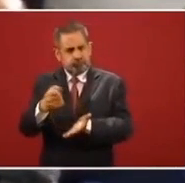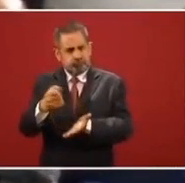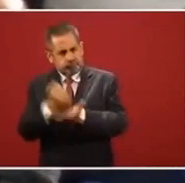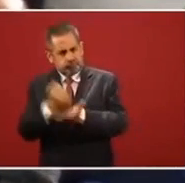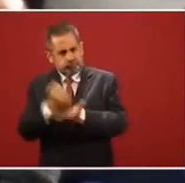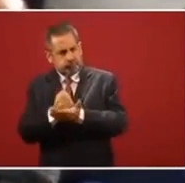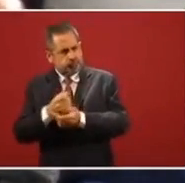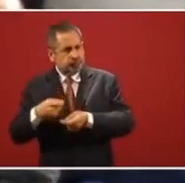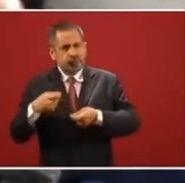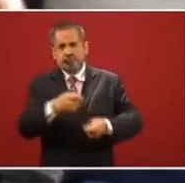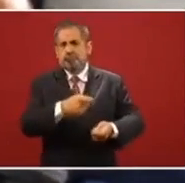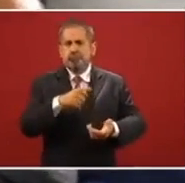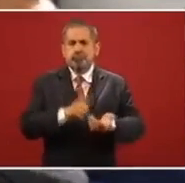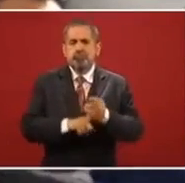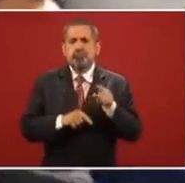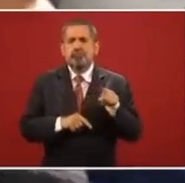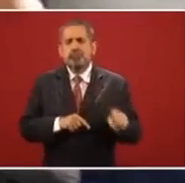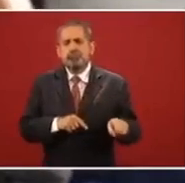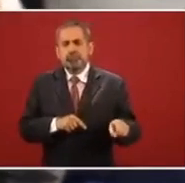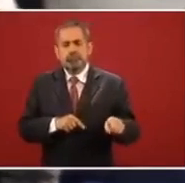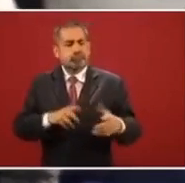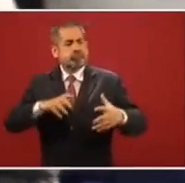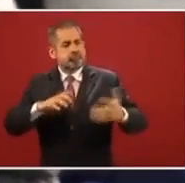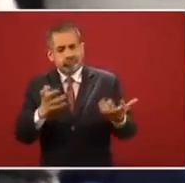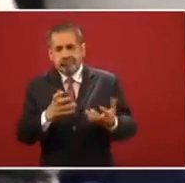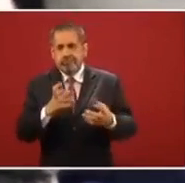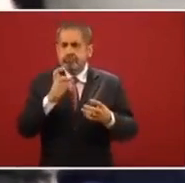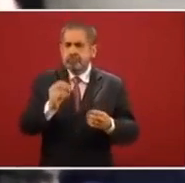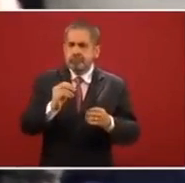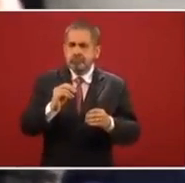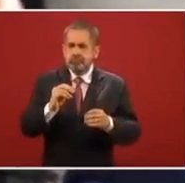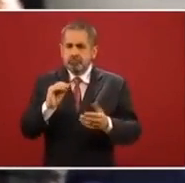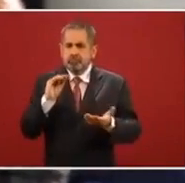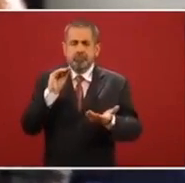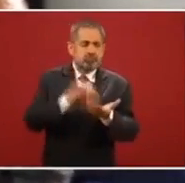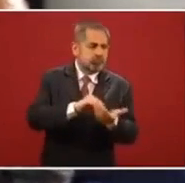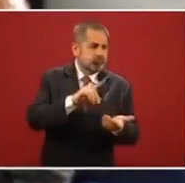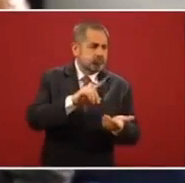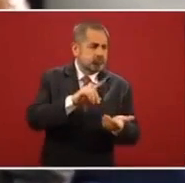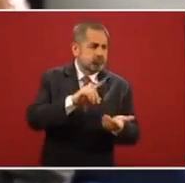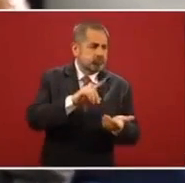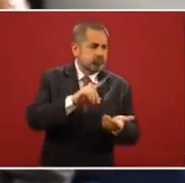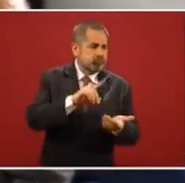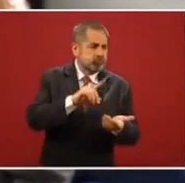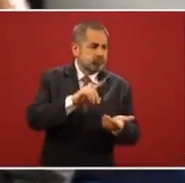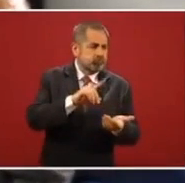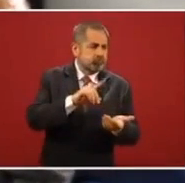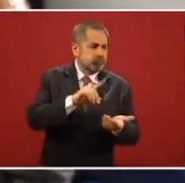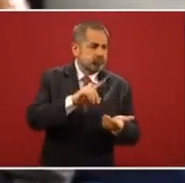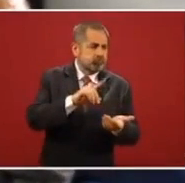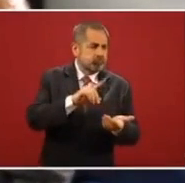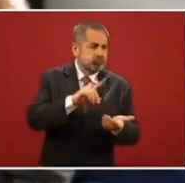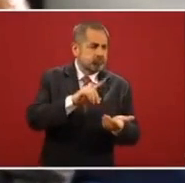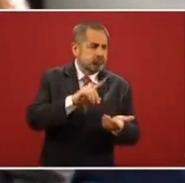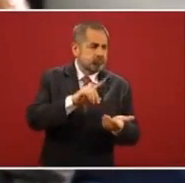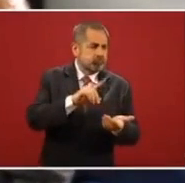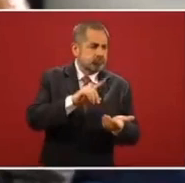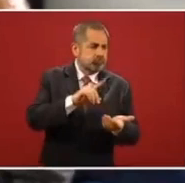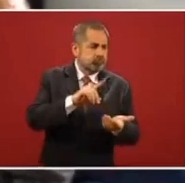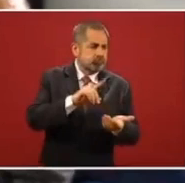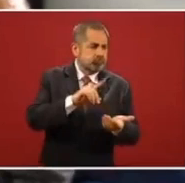approve la creación o el fomento de la cultura marítima. the creation or